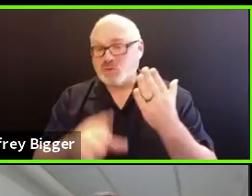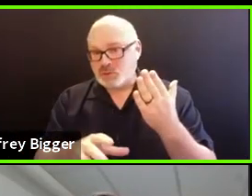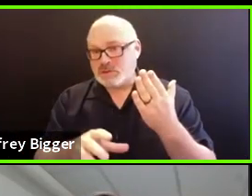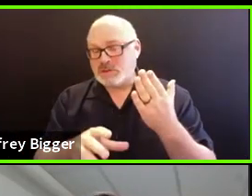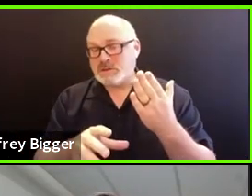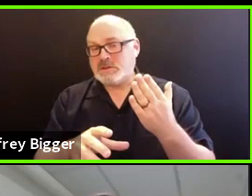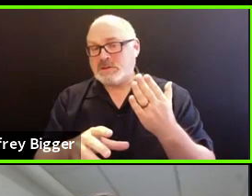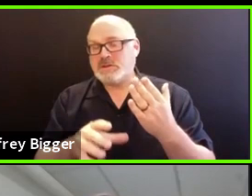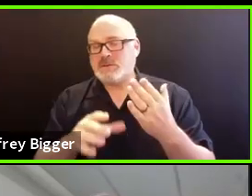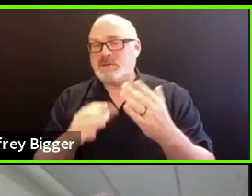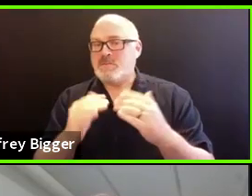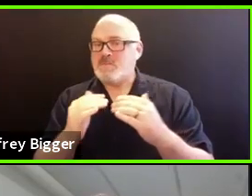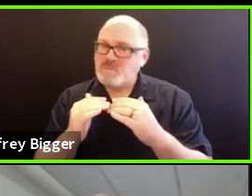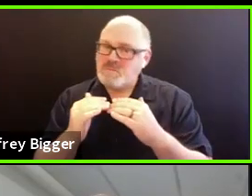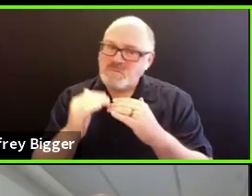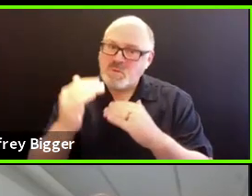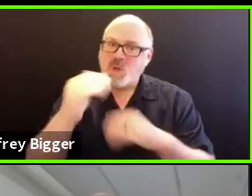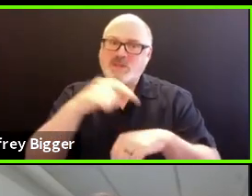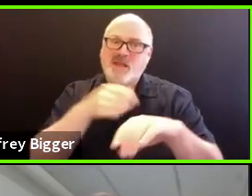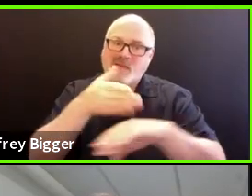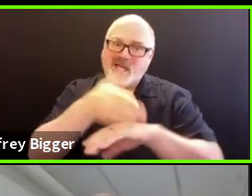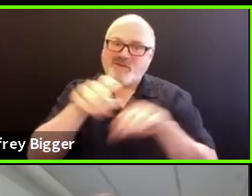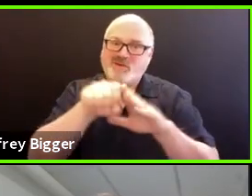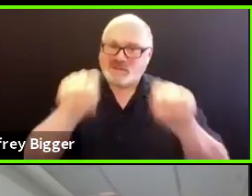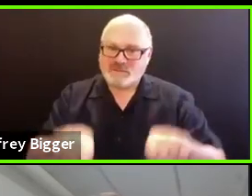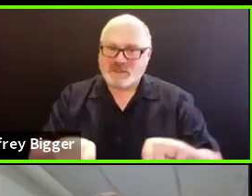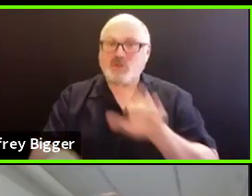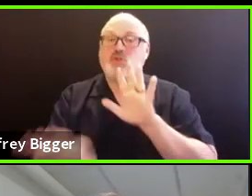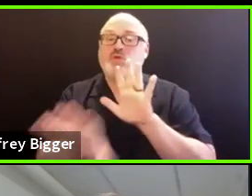actually beyond the end of the semester to choose that.